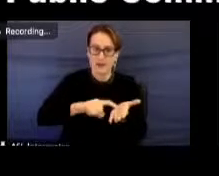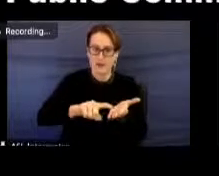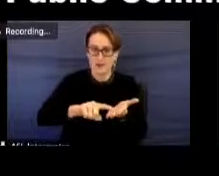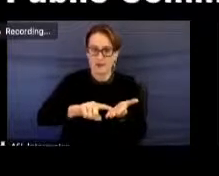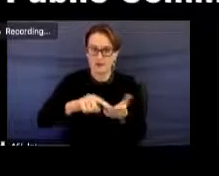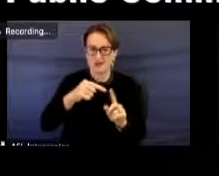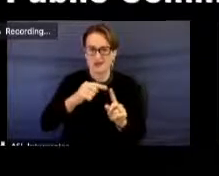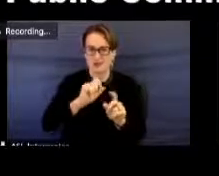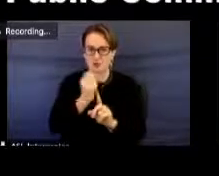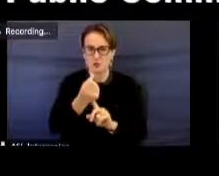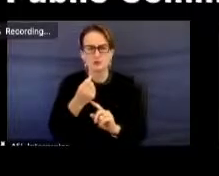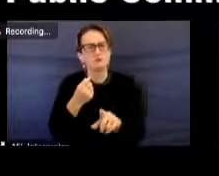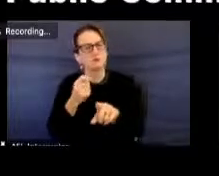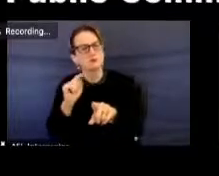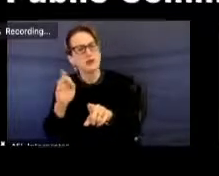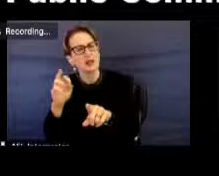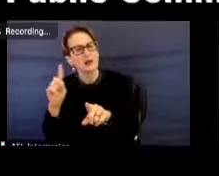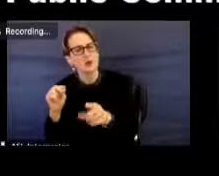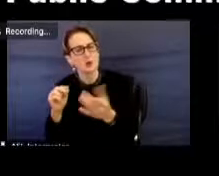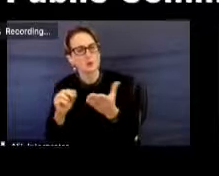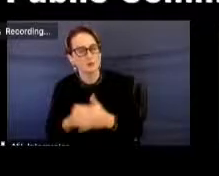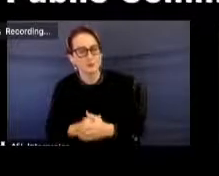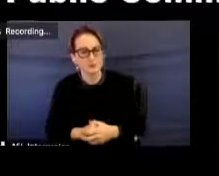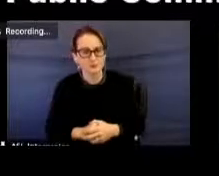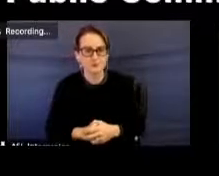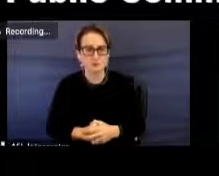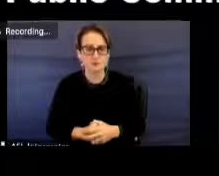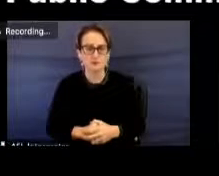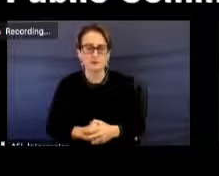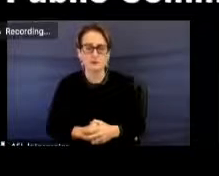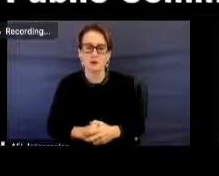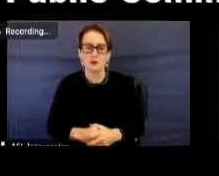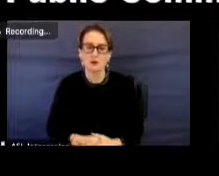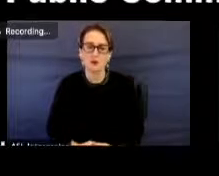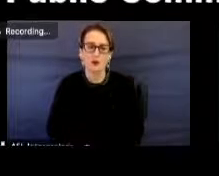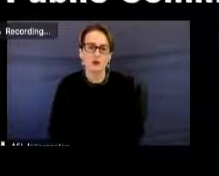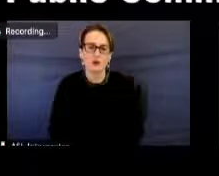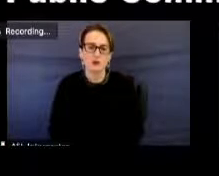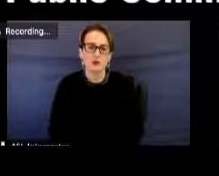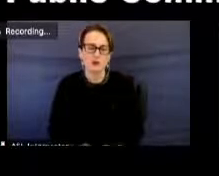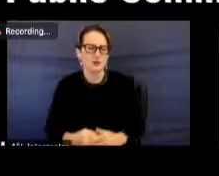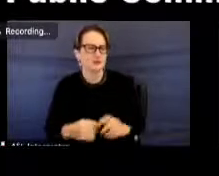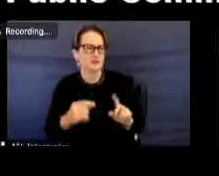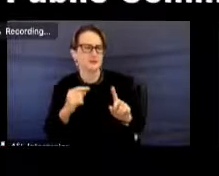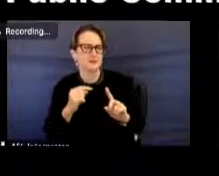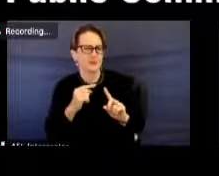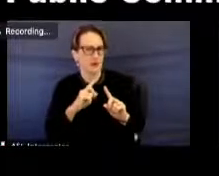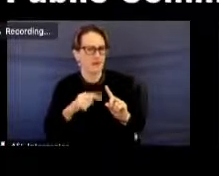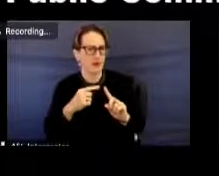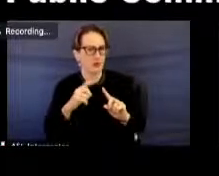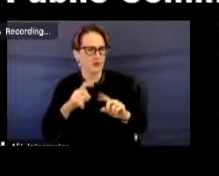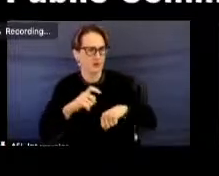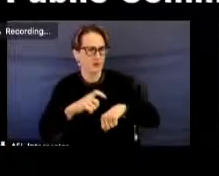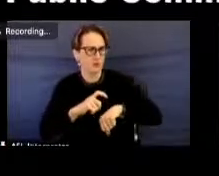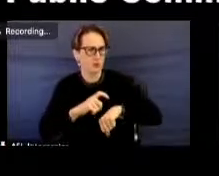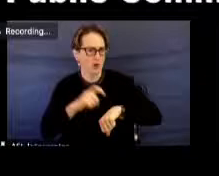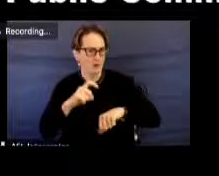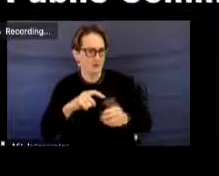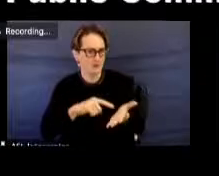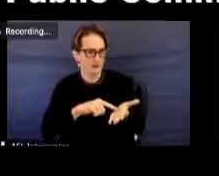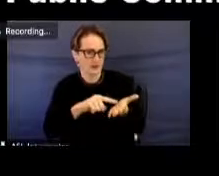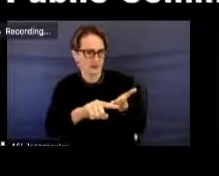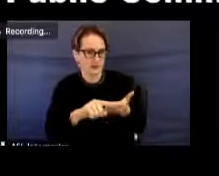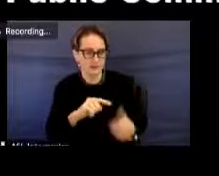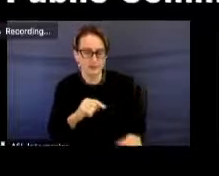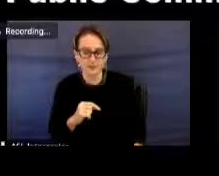situation. Commissioner Toledo? Yeah, just to the points about the prompt payment, because we did